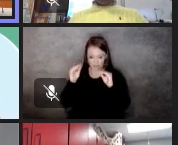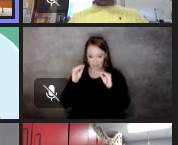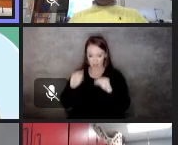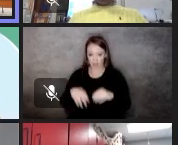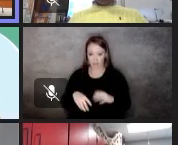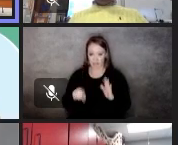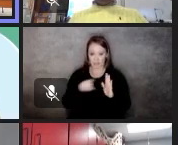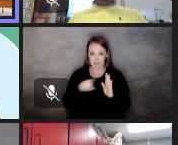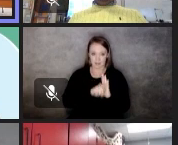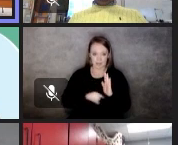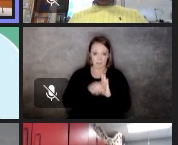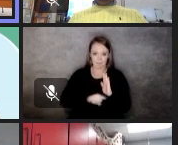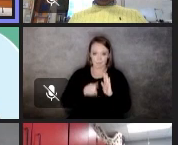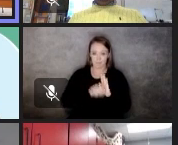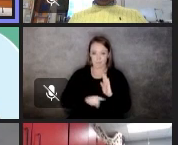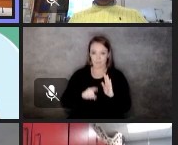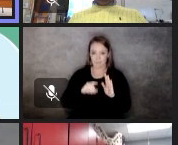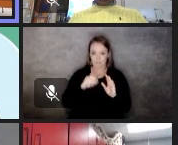from teachers.